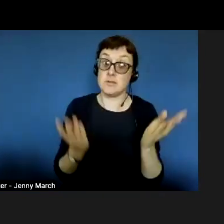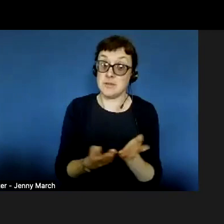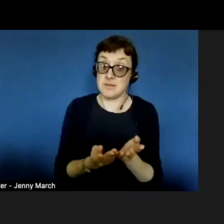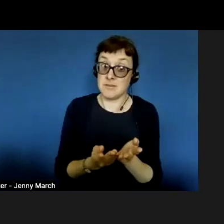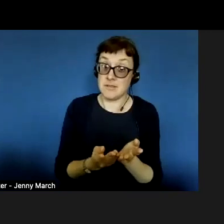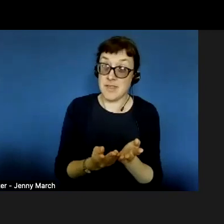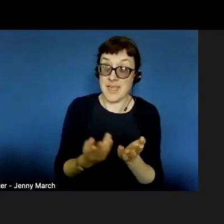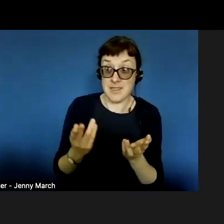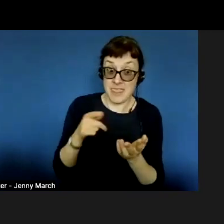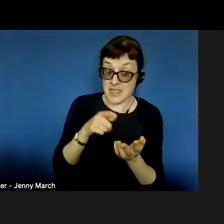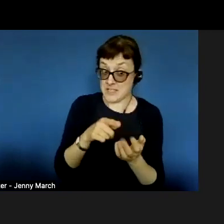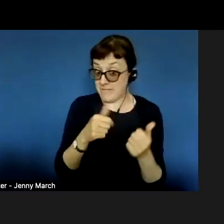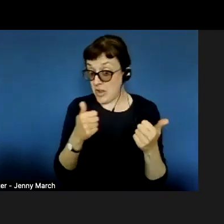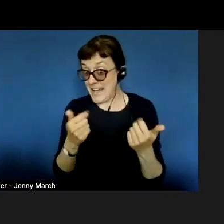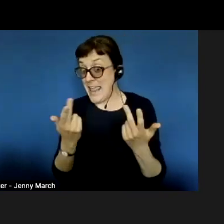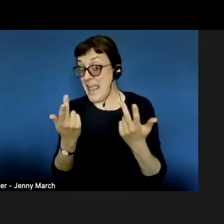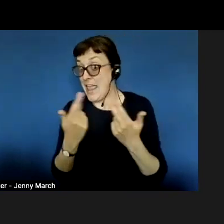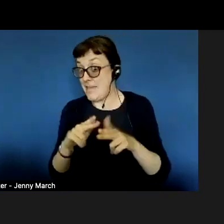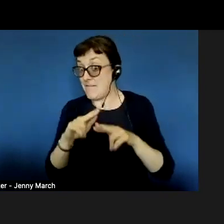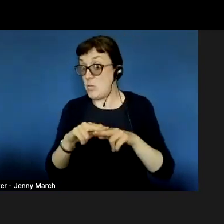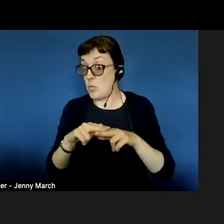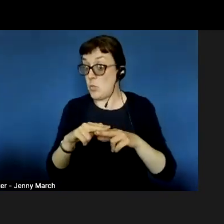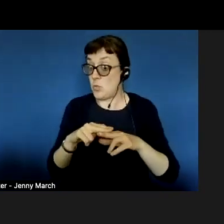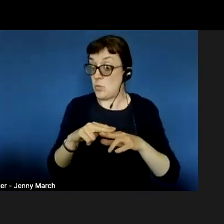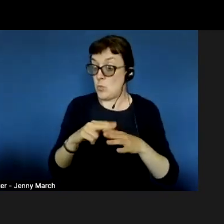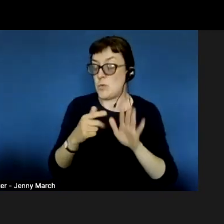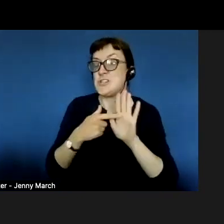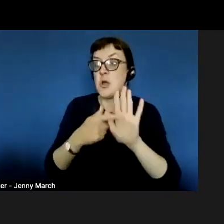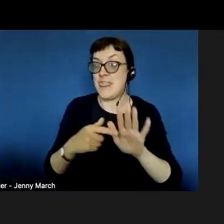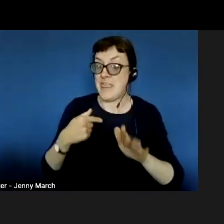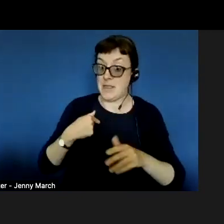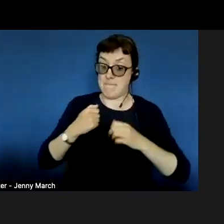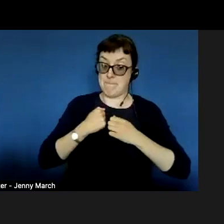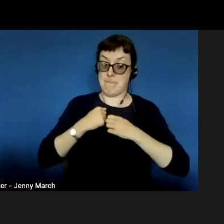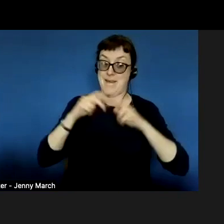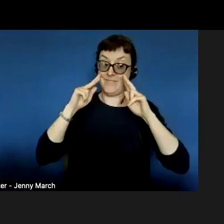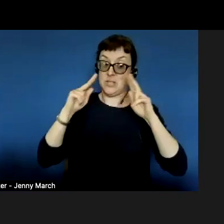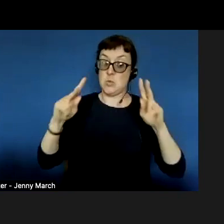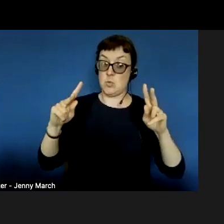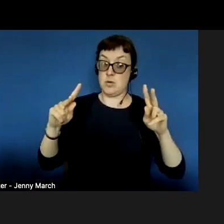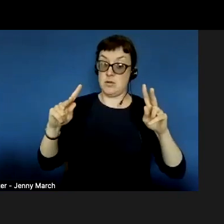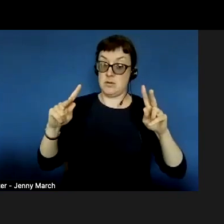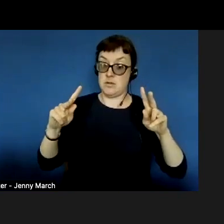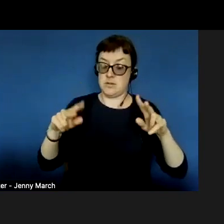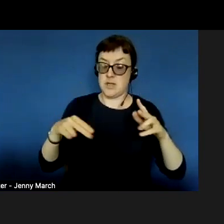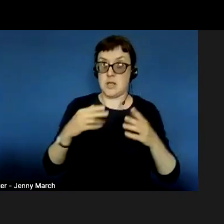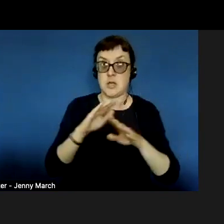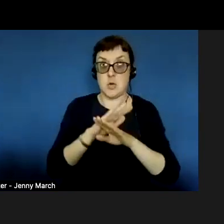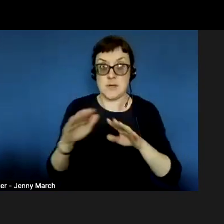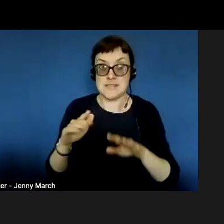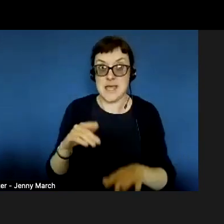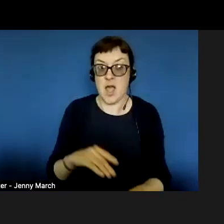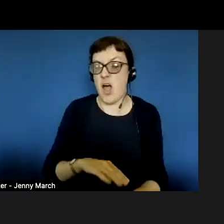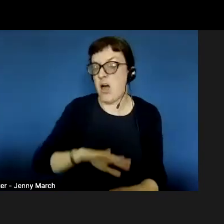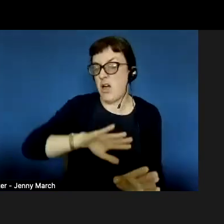okay as long as we make sure that we communicate that it's our So rather than shying away from it